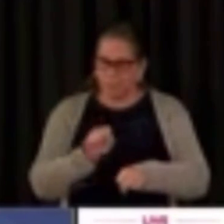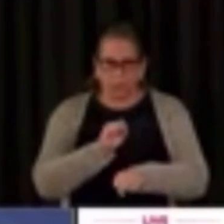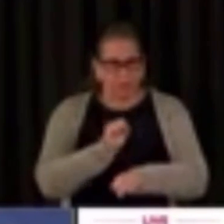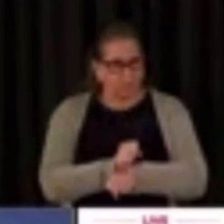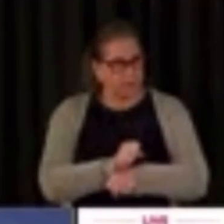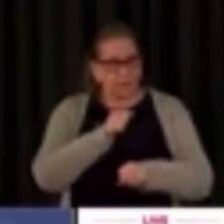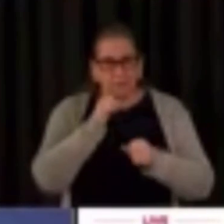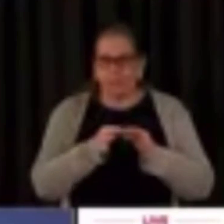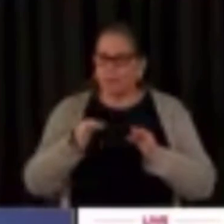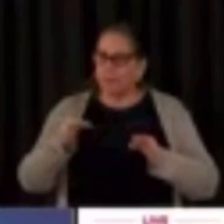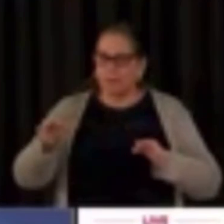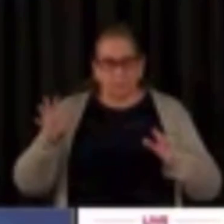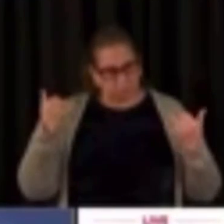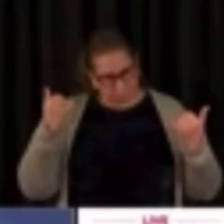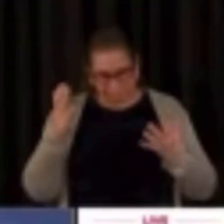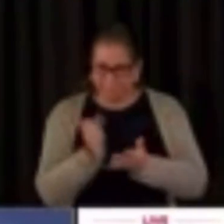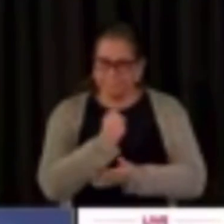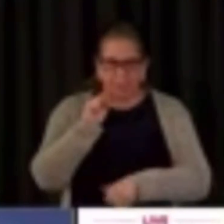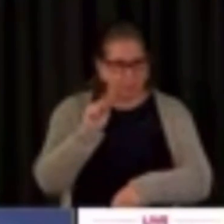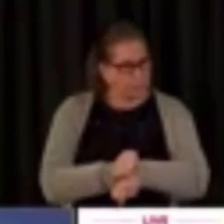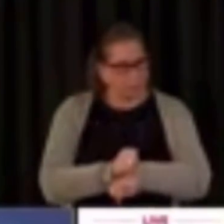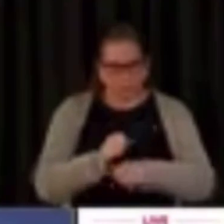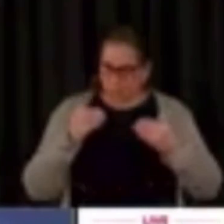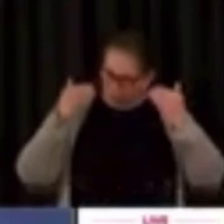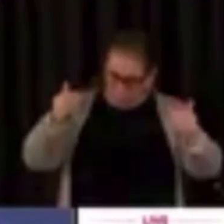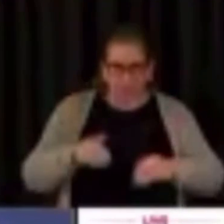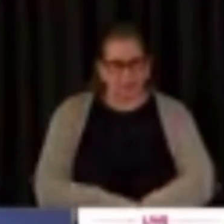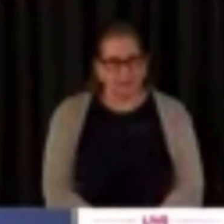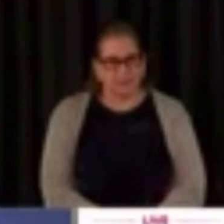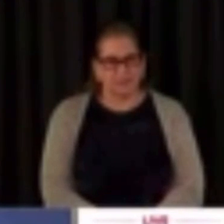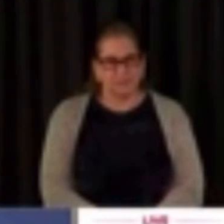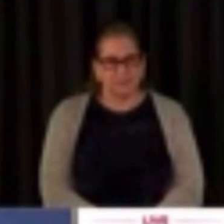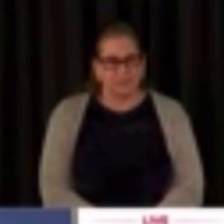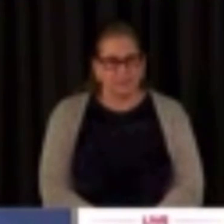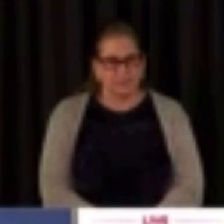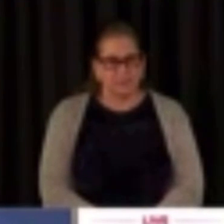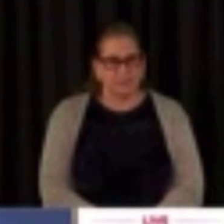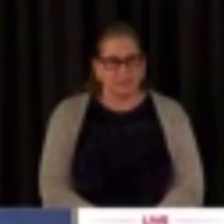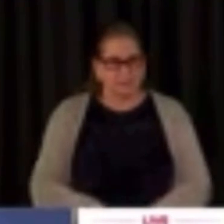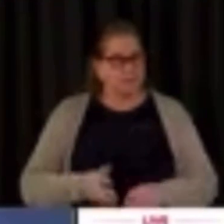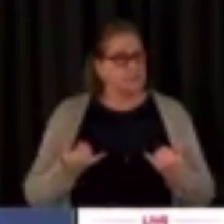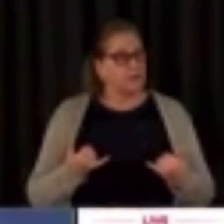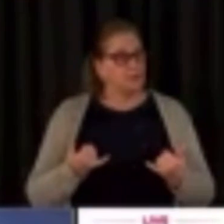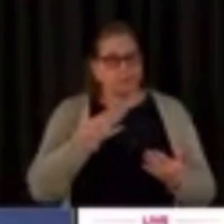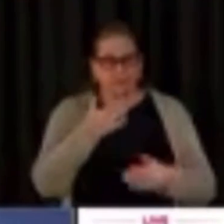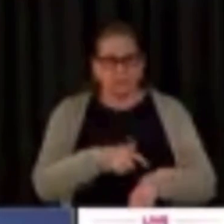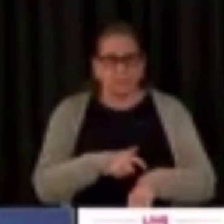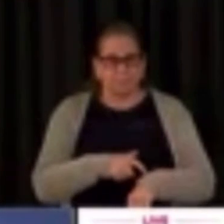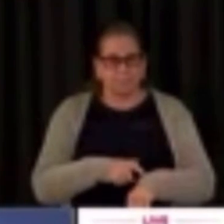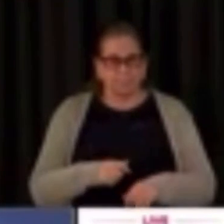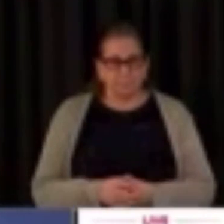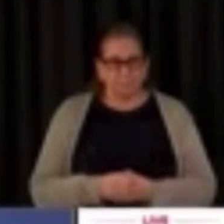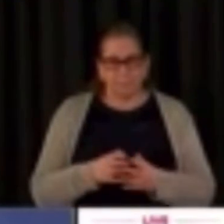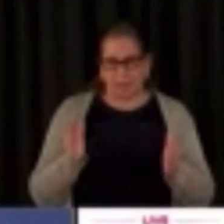phase is announced, so that you have fewer people in subsequent phases to, for a lack of